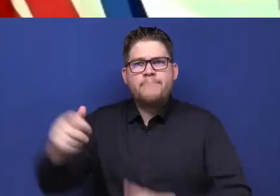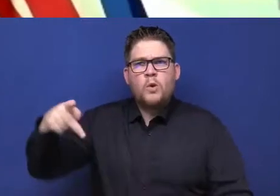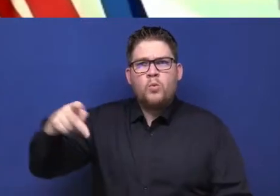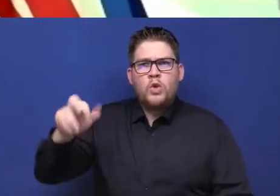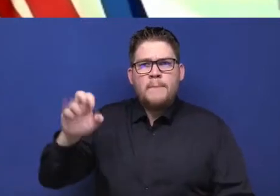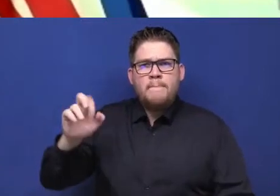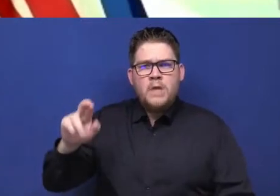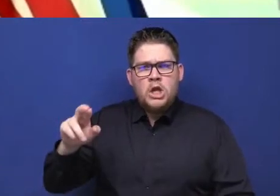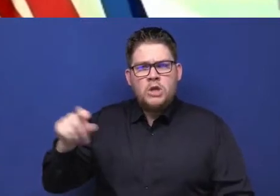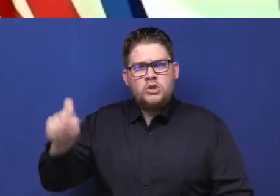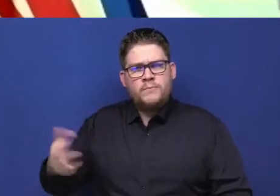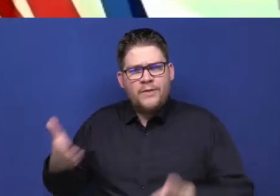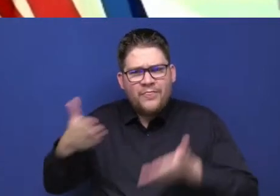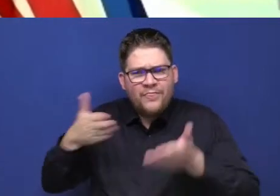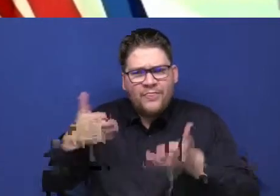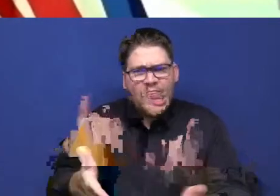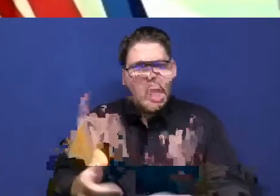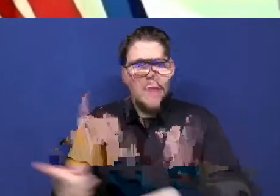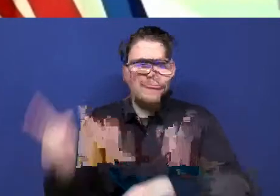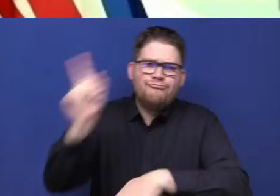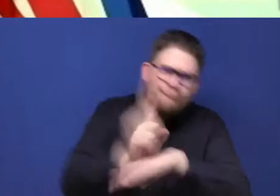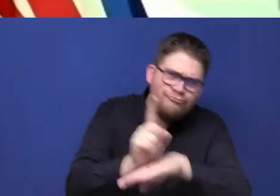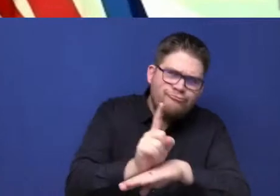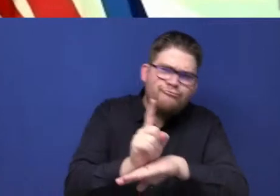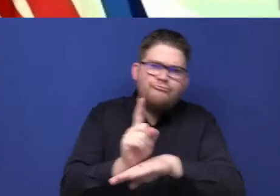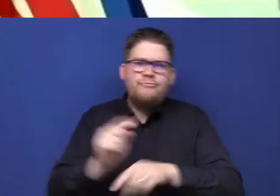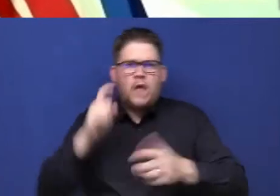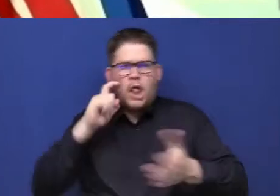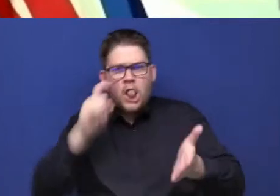understand what a traumatic time it is